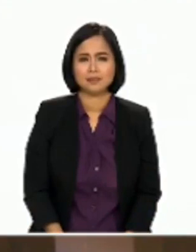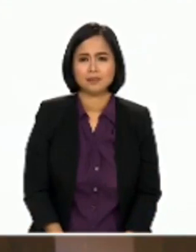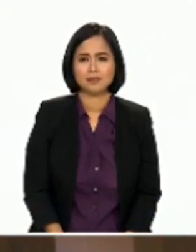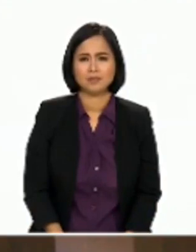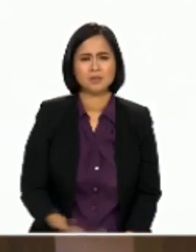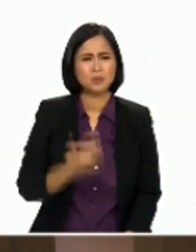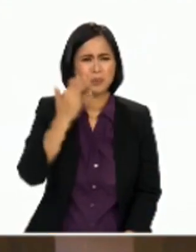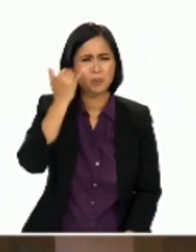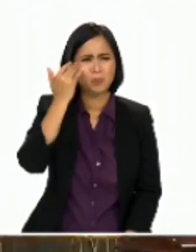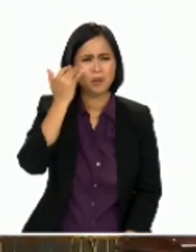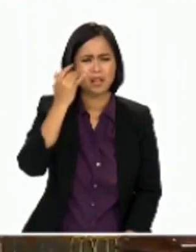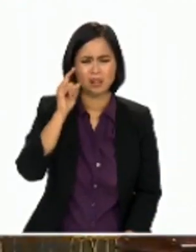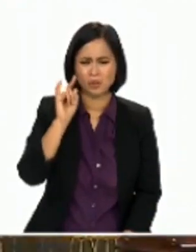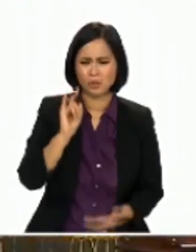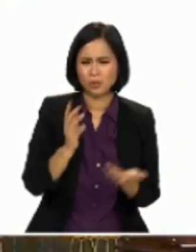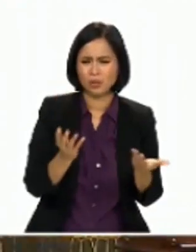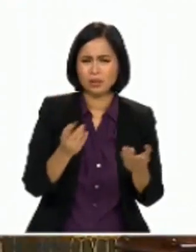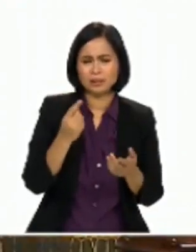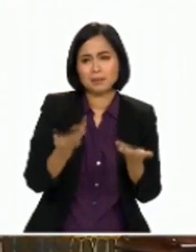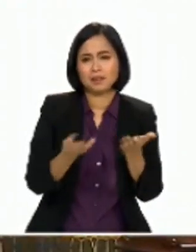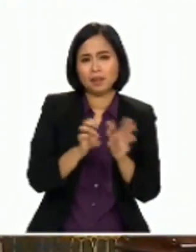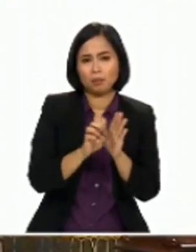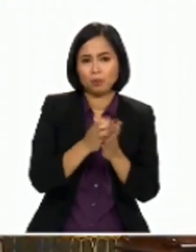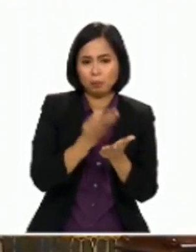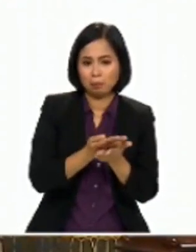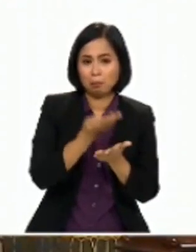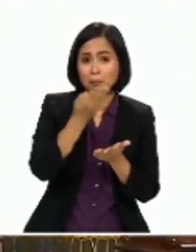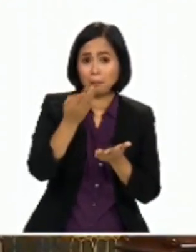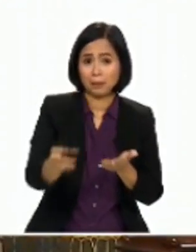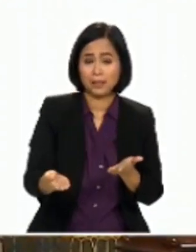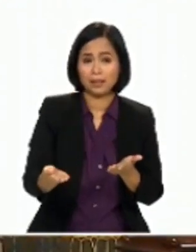Bakit? Why can't you just buy a